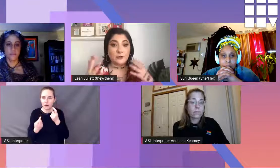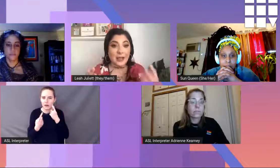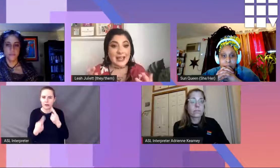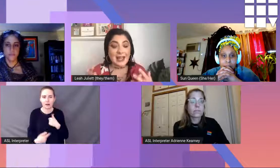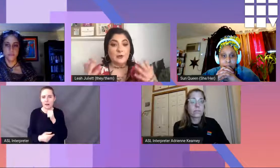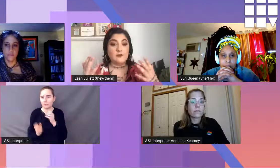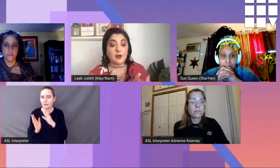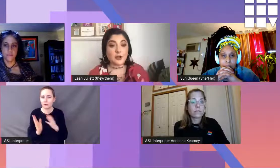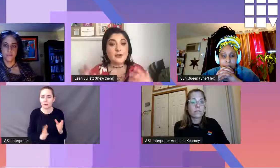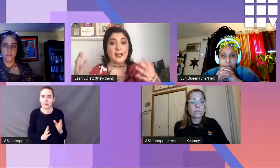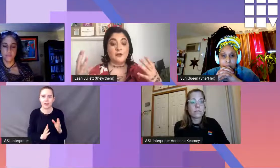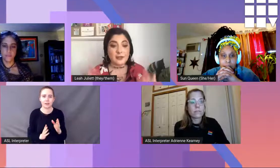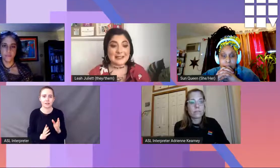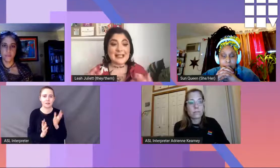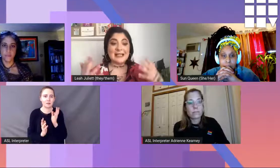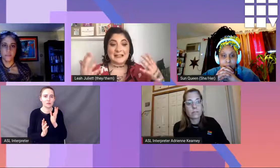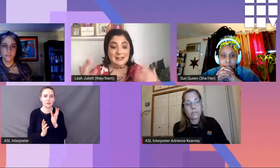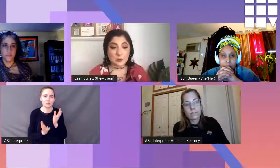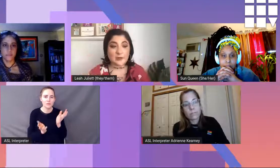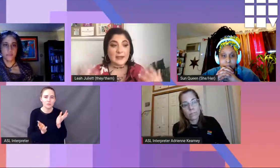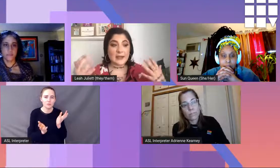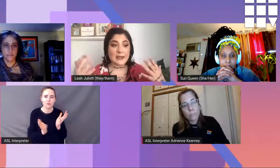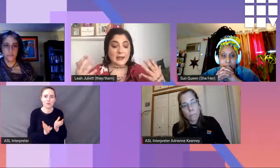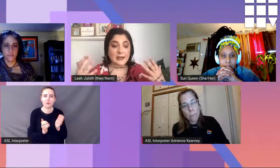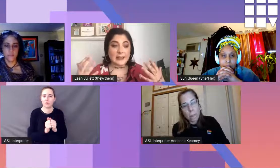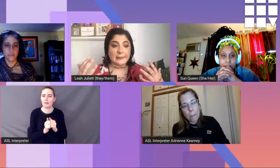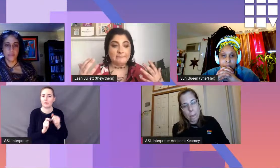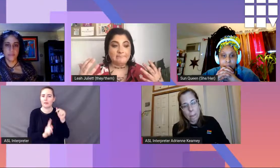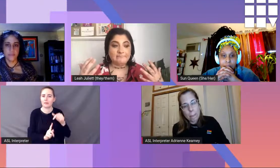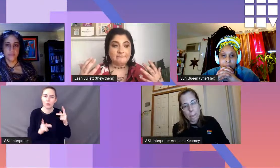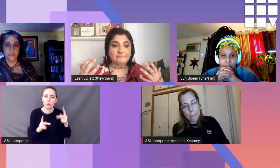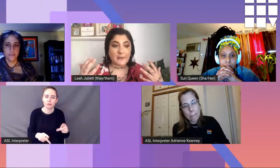don't feel ready. I don't feel heard. I don't feel seen. Is this worth it?